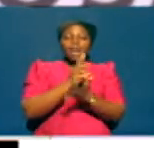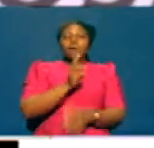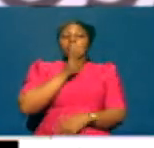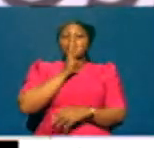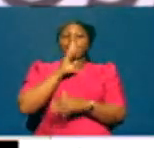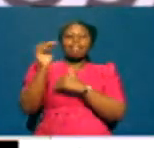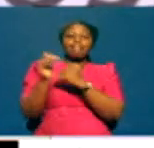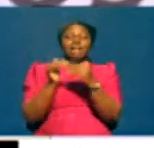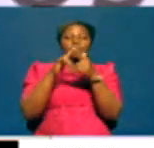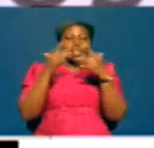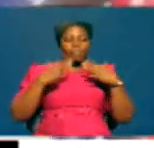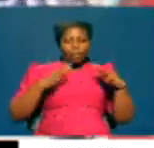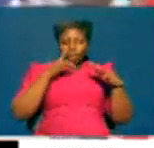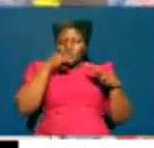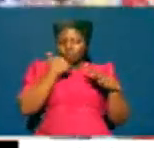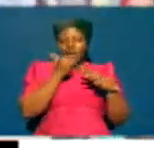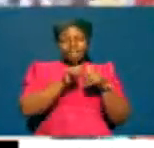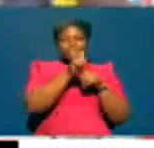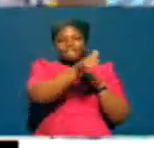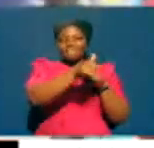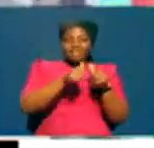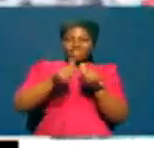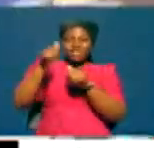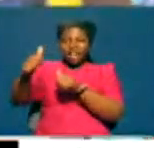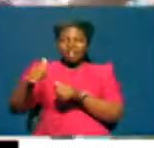the operational water kiosks.